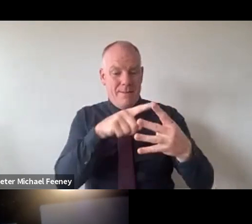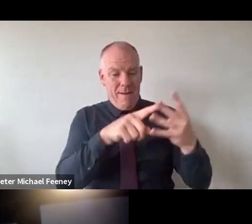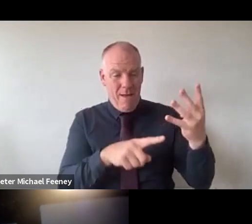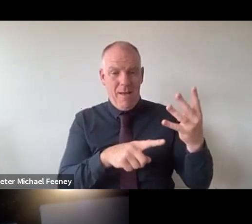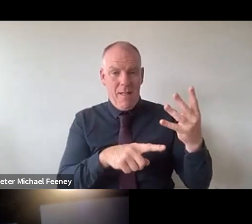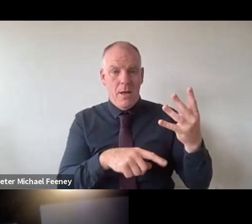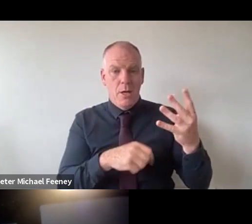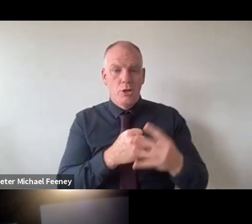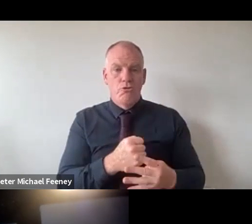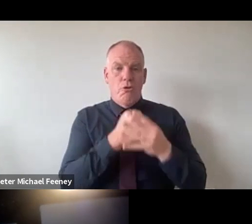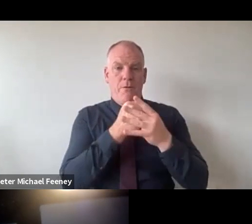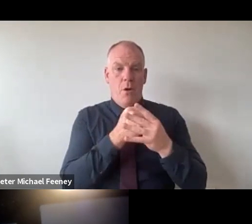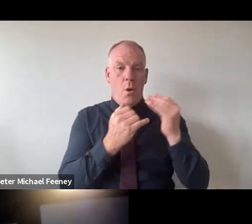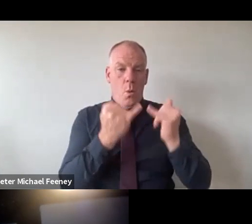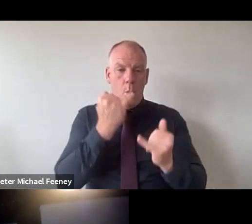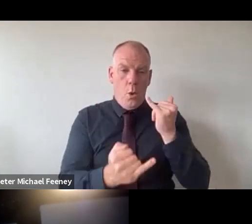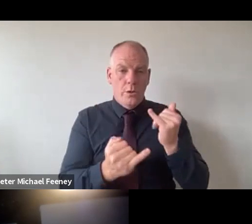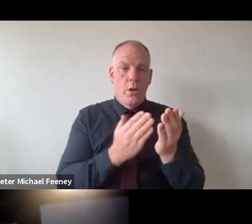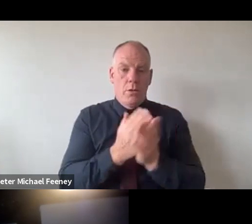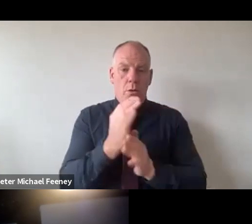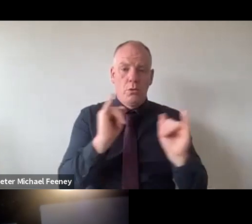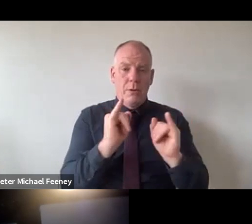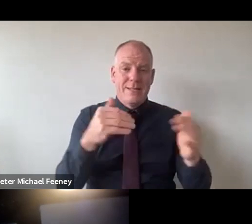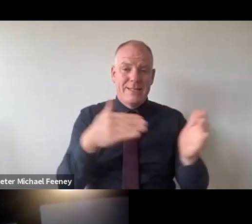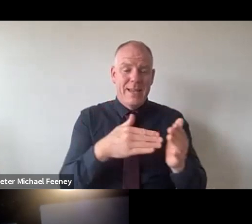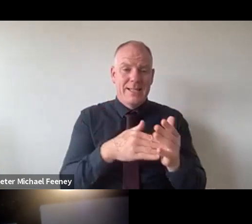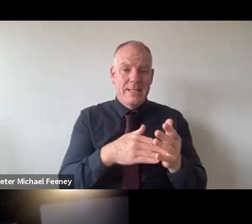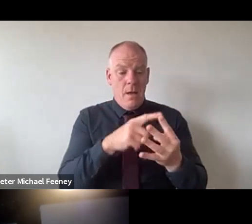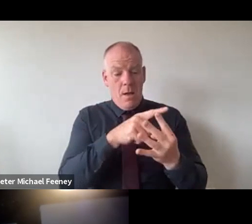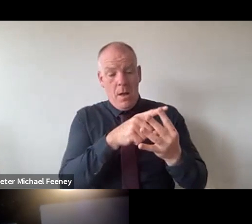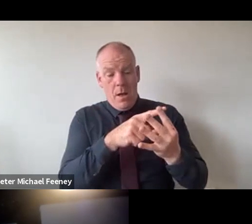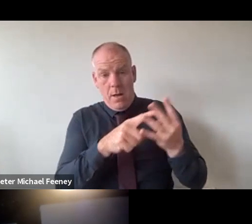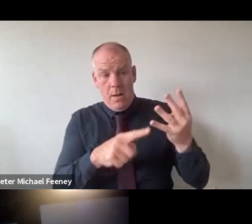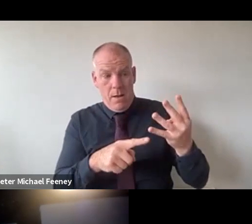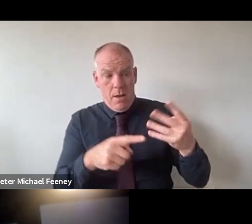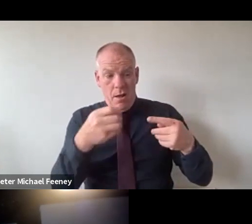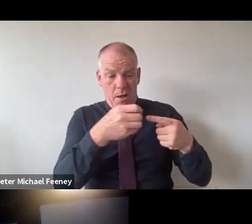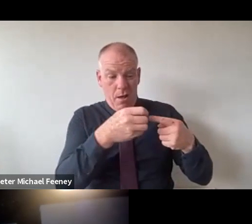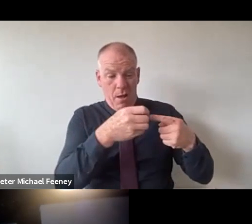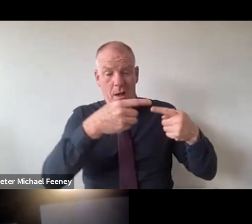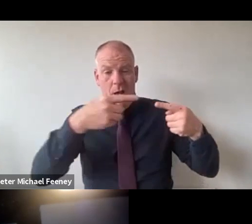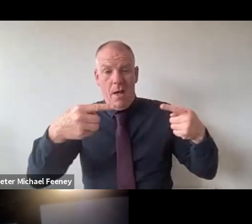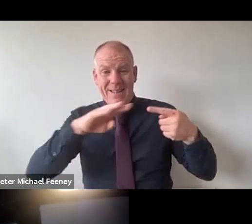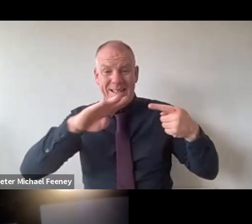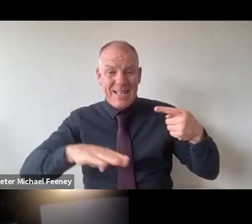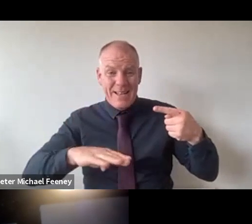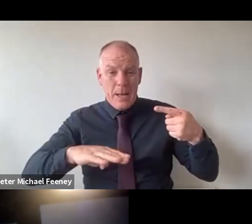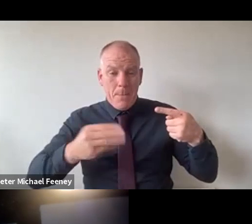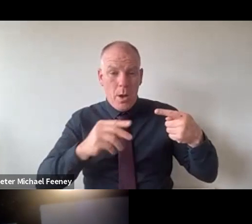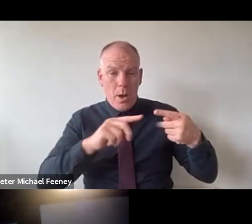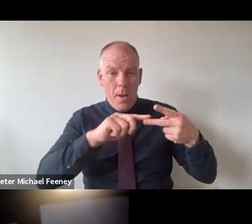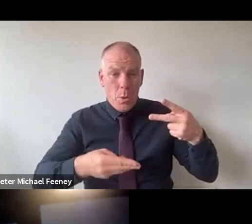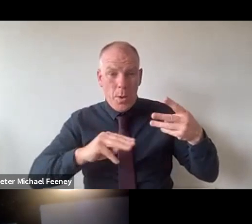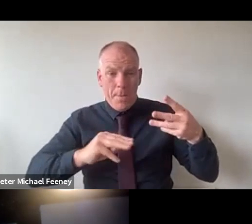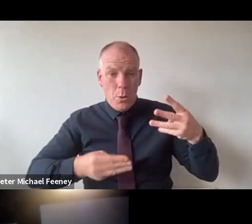to suffer disproportionately from the crisis, those among them who are in a disadvantaged socioeconomic status have suffered even